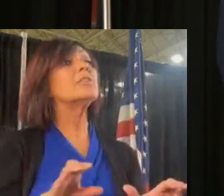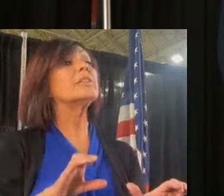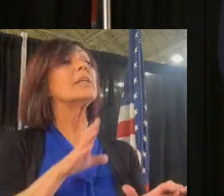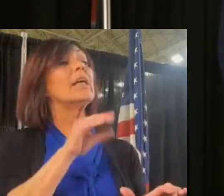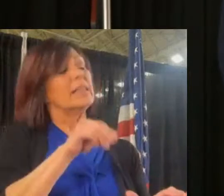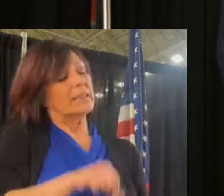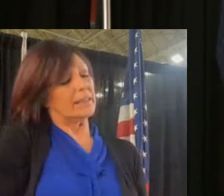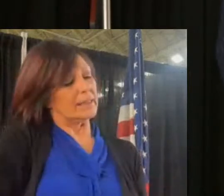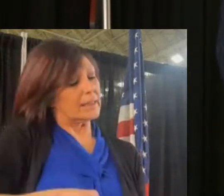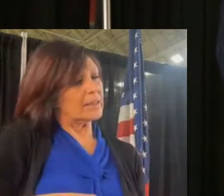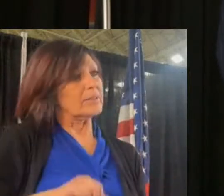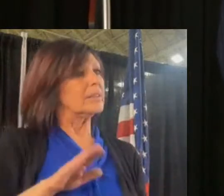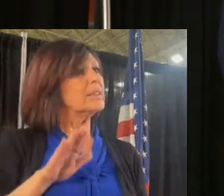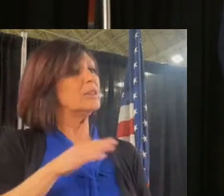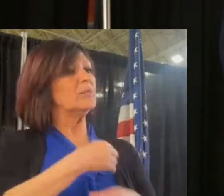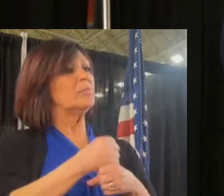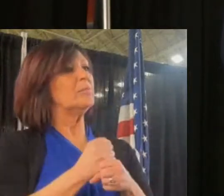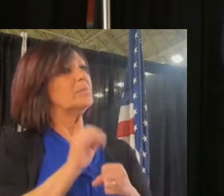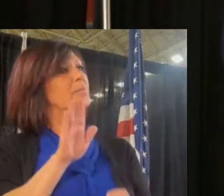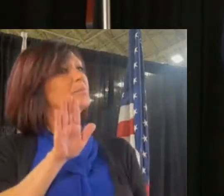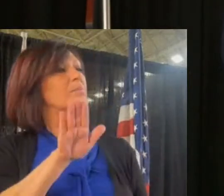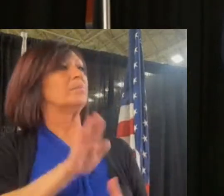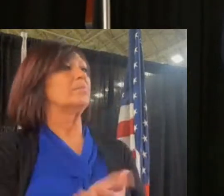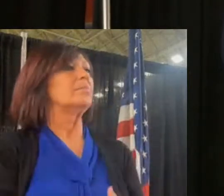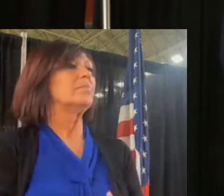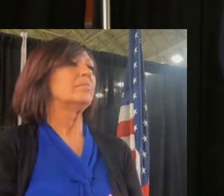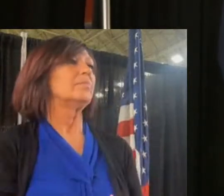the integrity to make them his own."